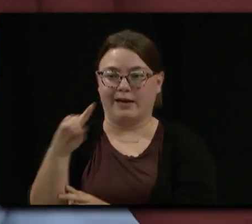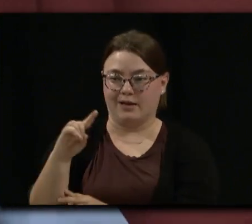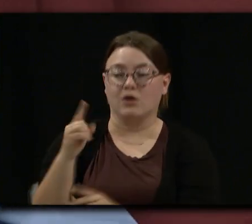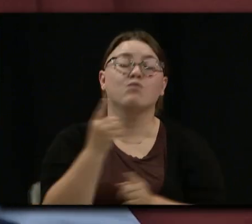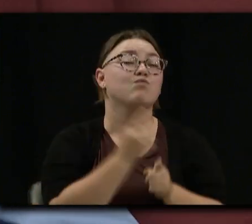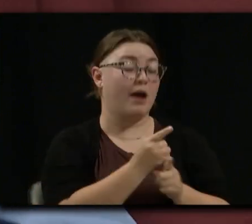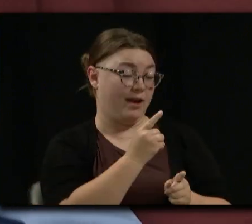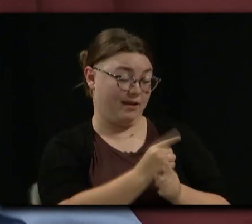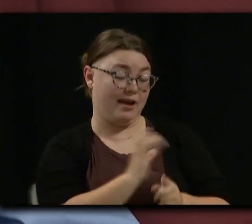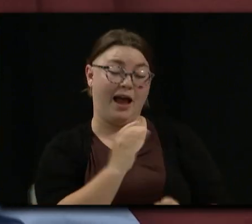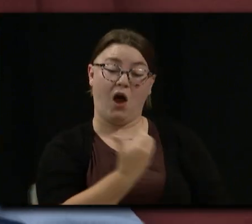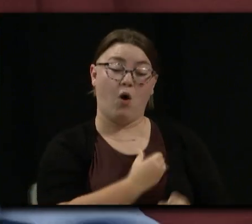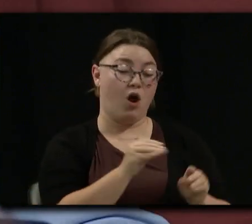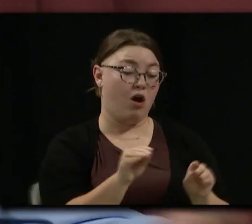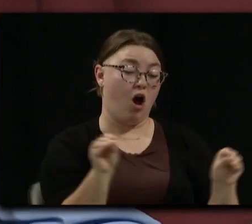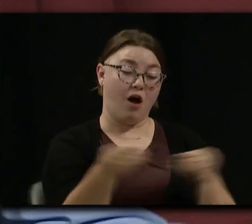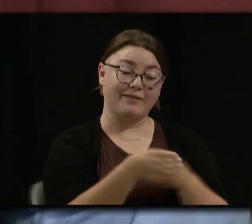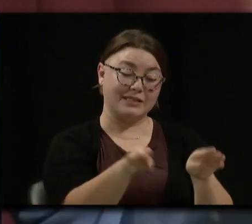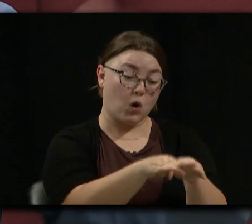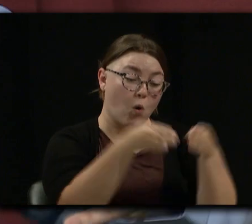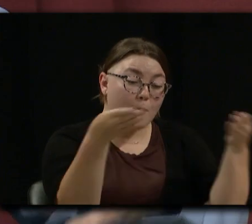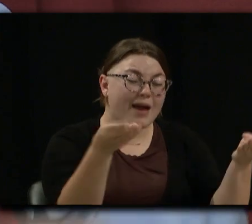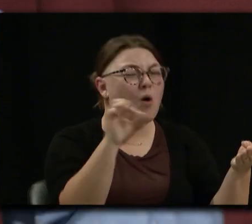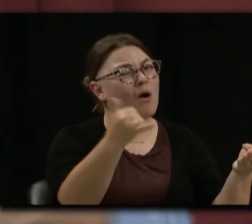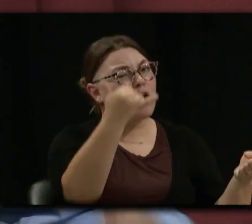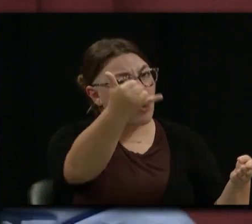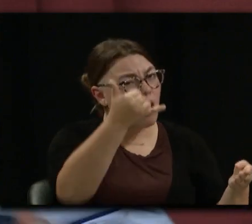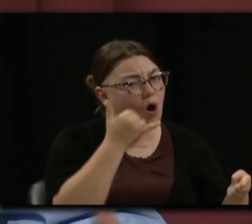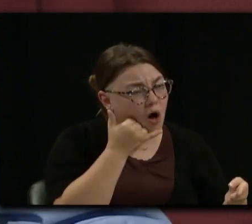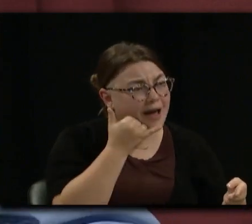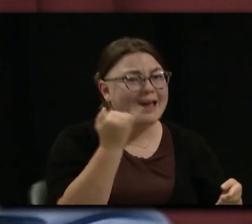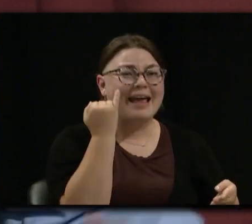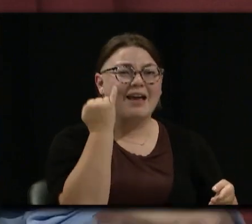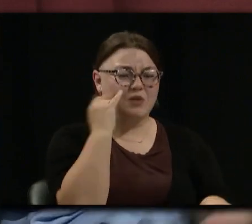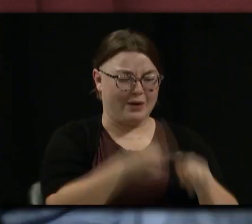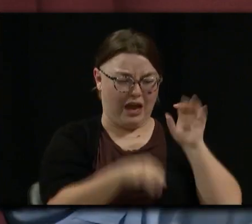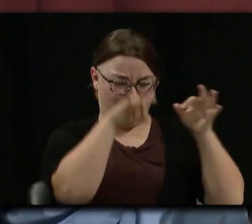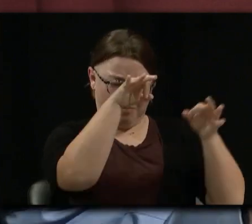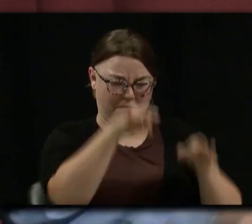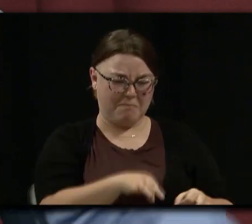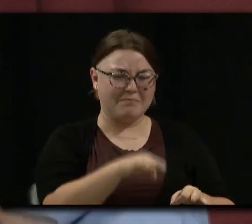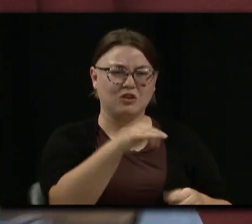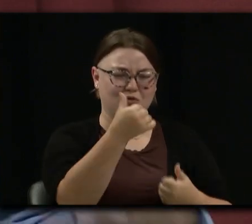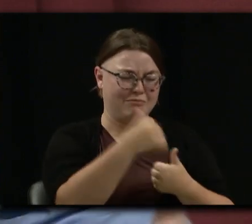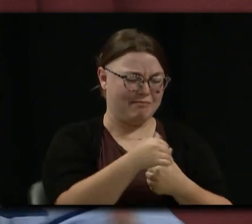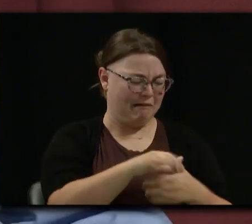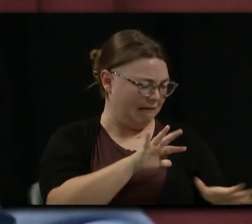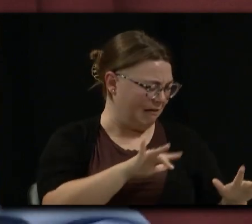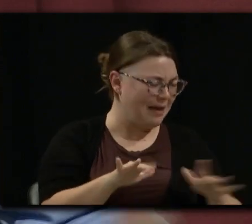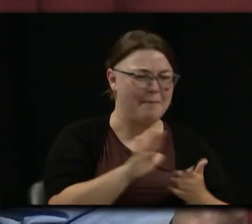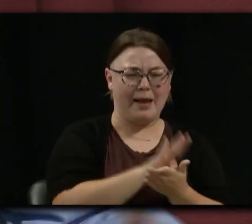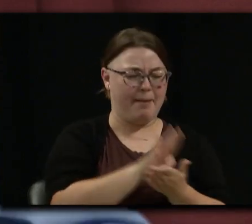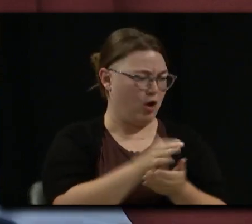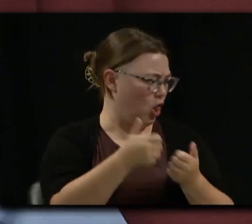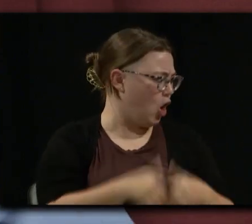or give us a call if at the polling location you don't remember the instructions, because we give you a sheet of paper. Always call the Board of